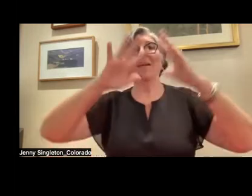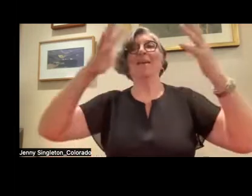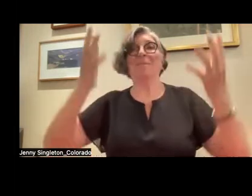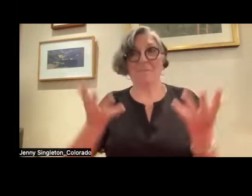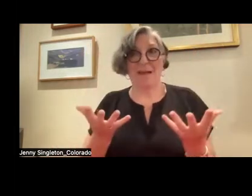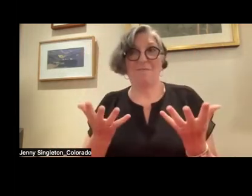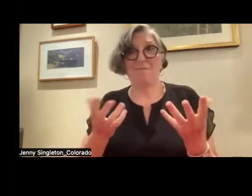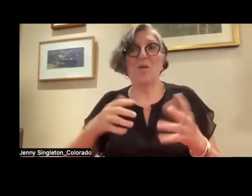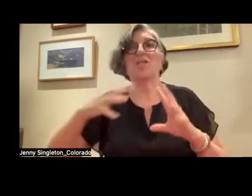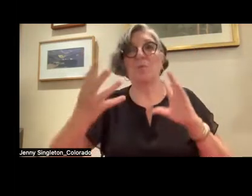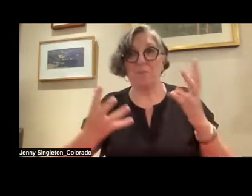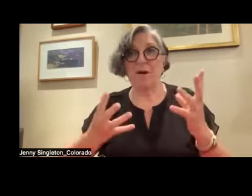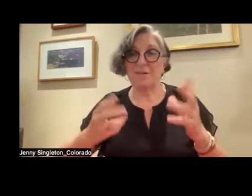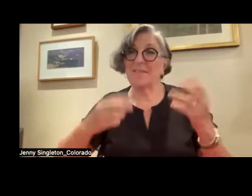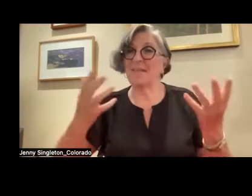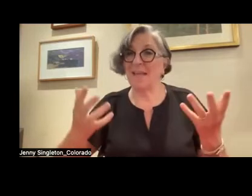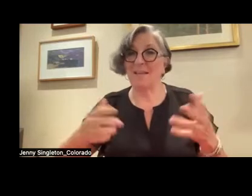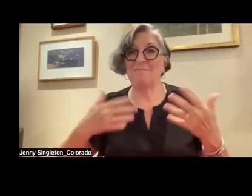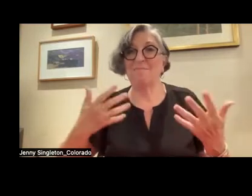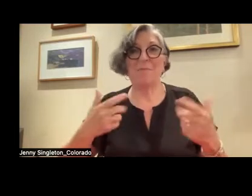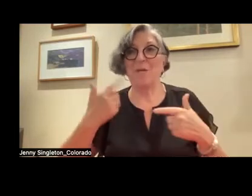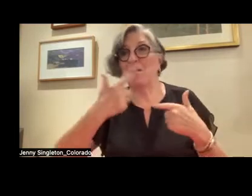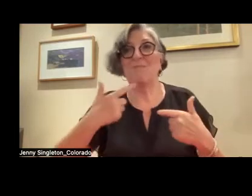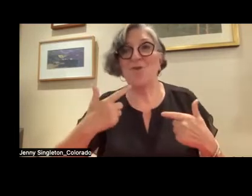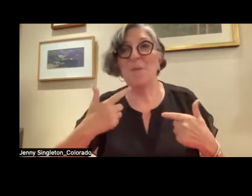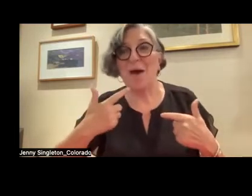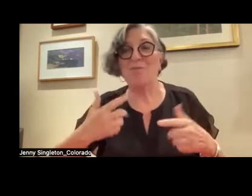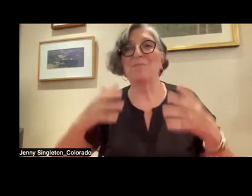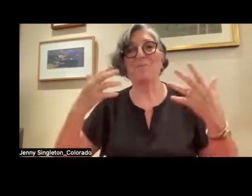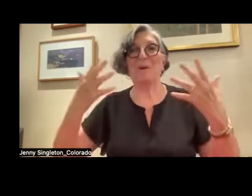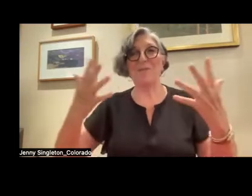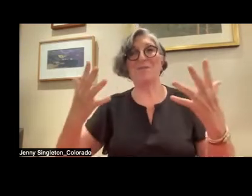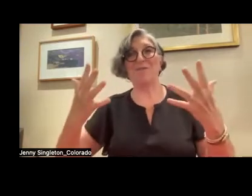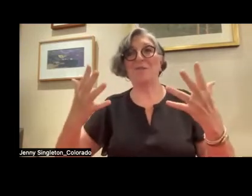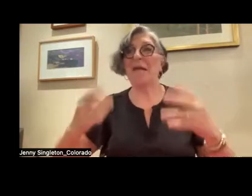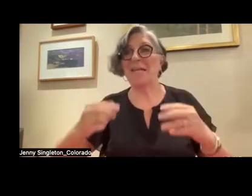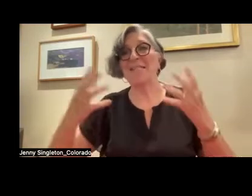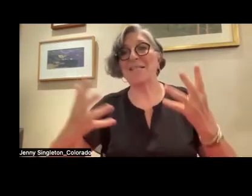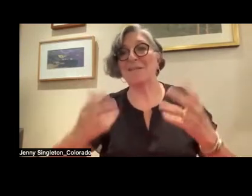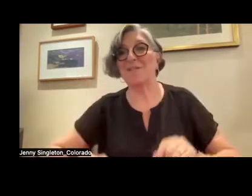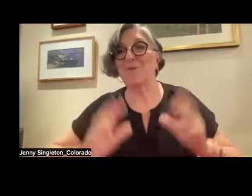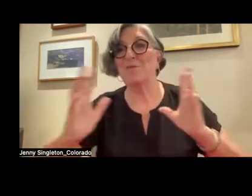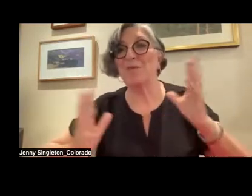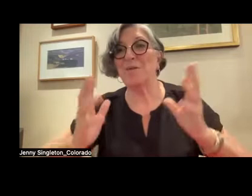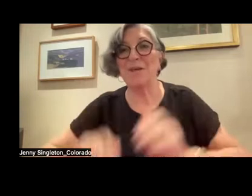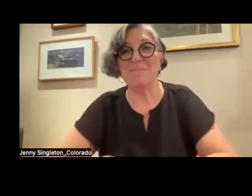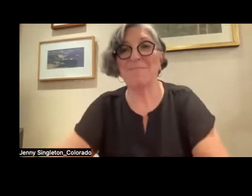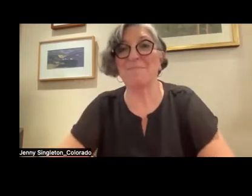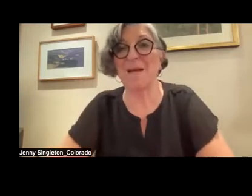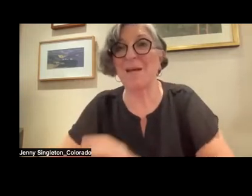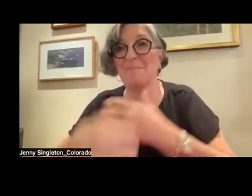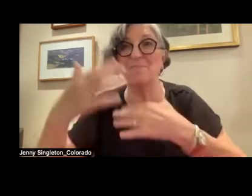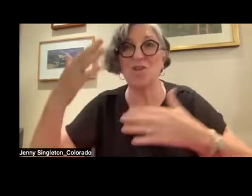expression, have multiple parts. Again, we don't have two mouths, but we do have two hands. And so it's pretty cool that you